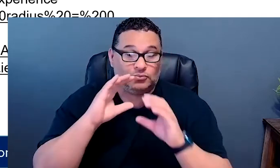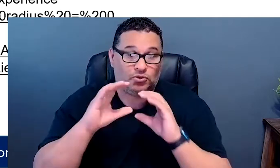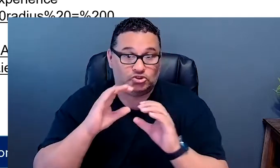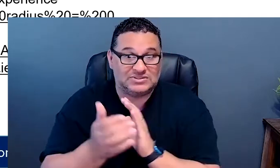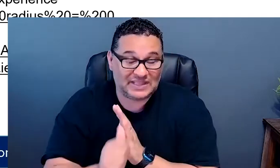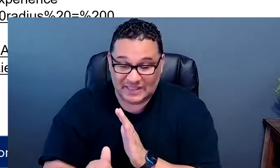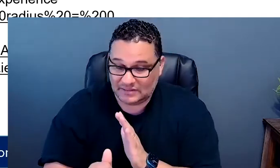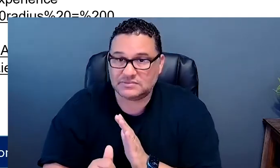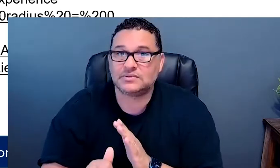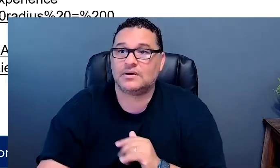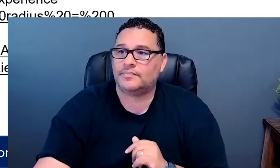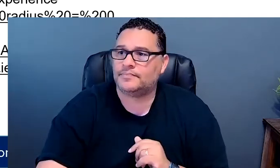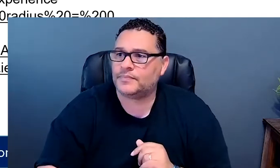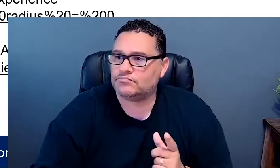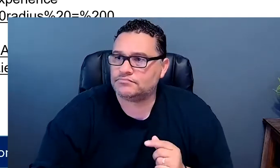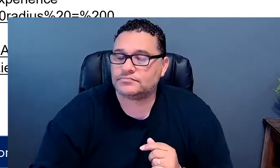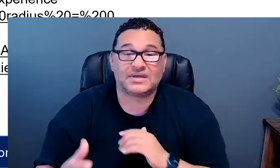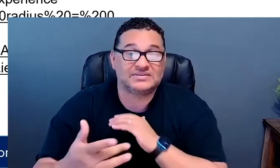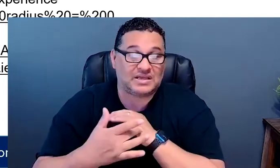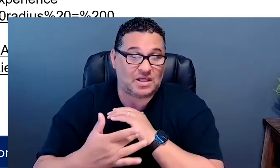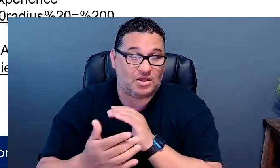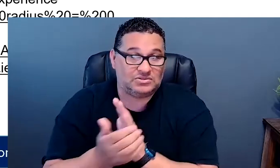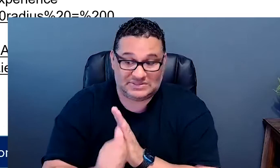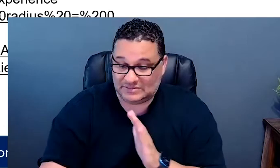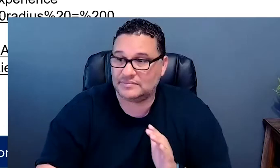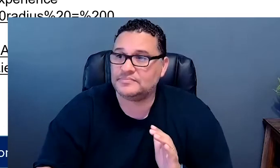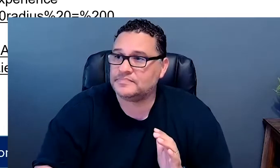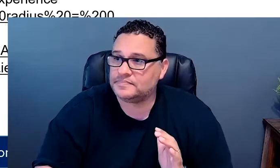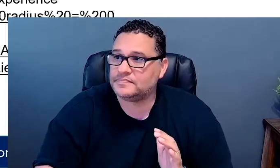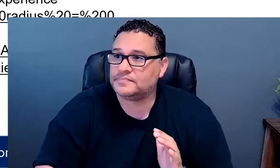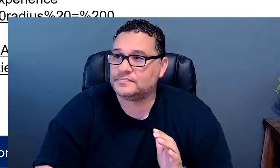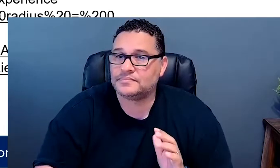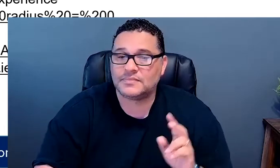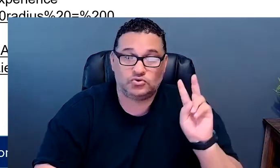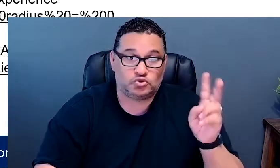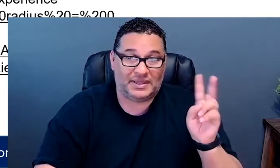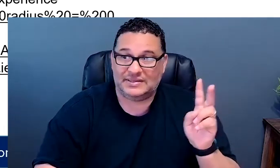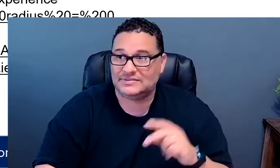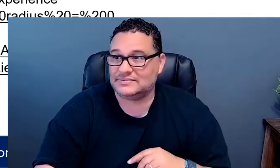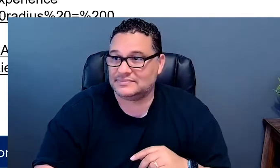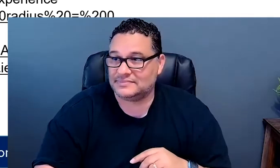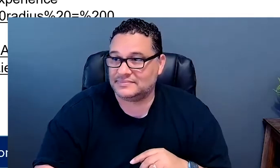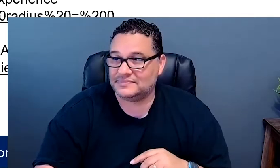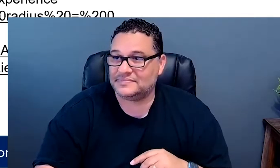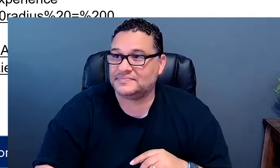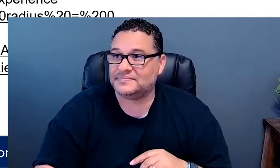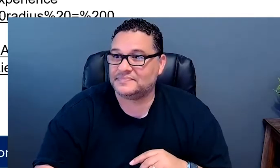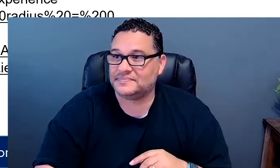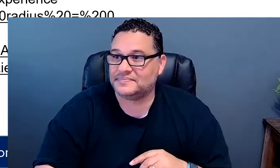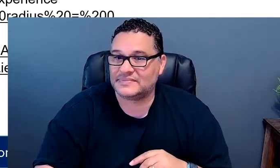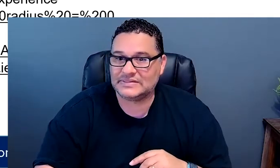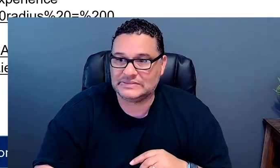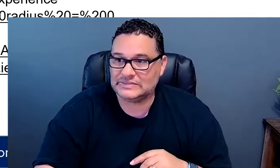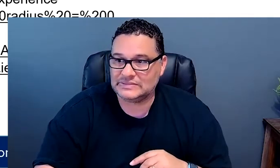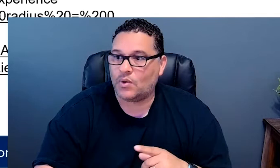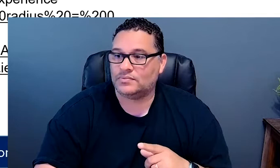like your technology skills. Hey, buddy, Listening. you have 2 minutes. Okay, I don't know how many slides I have left,